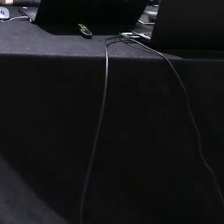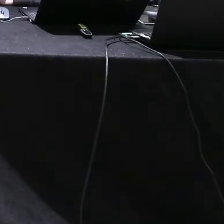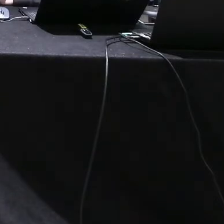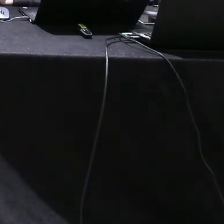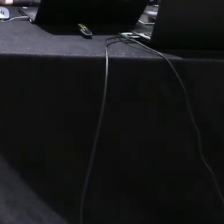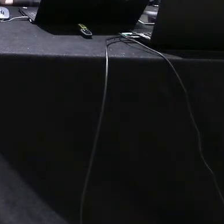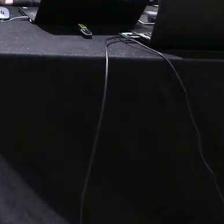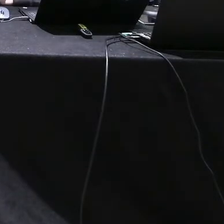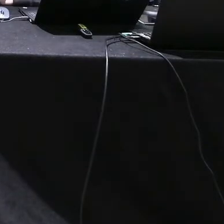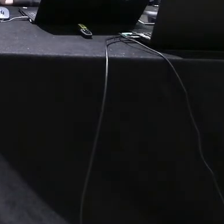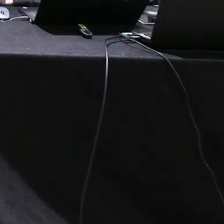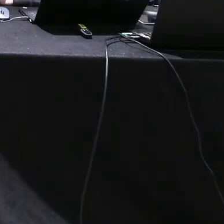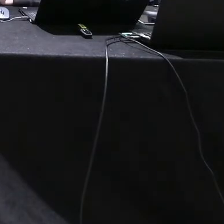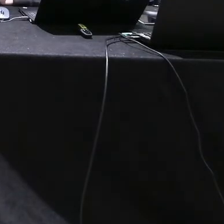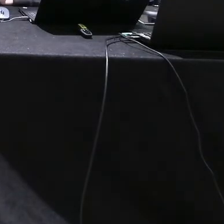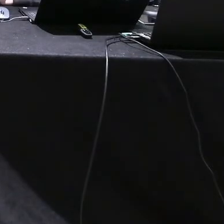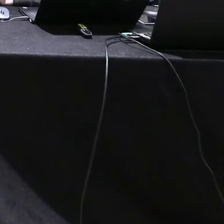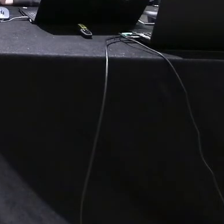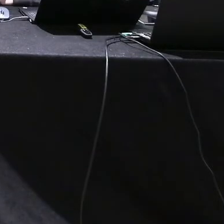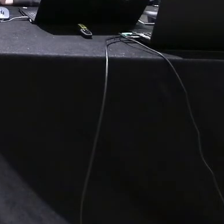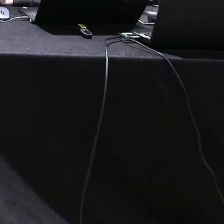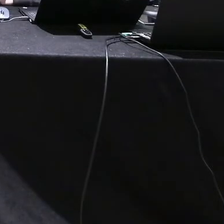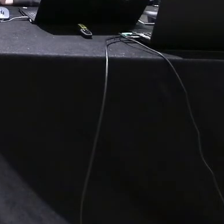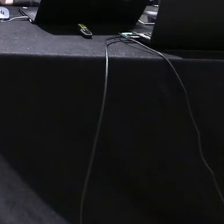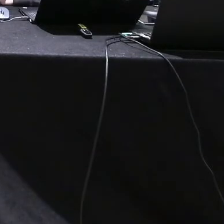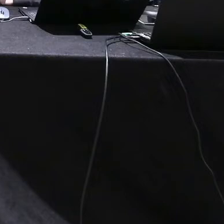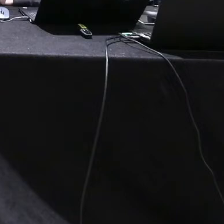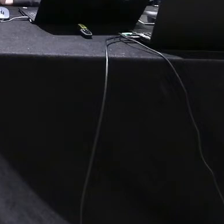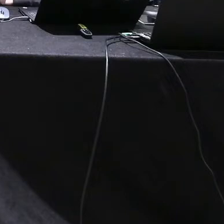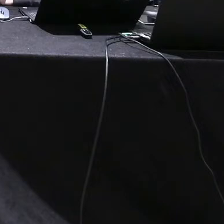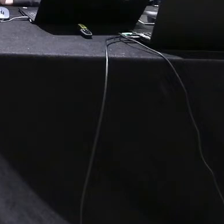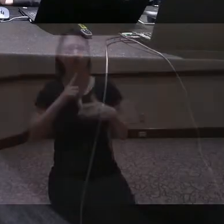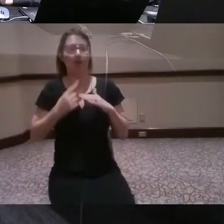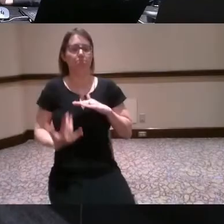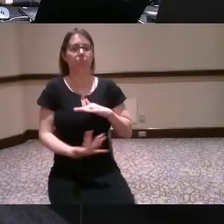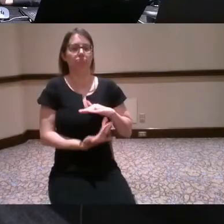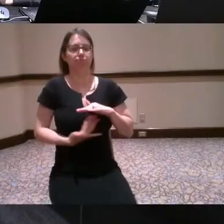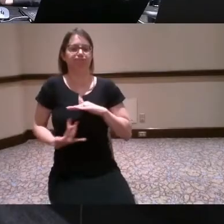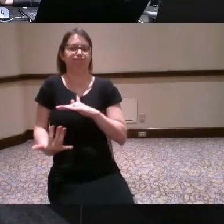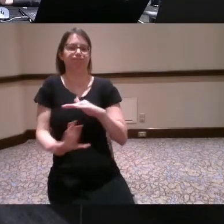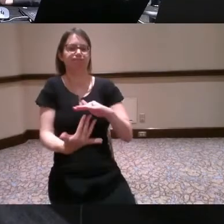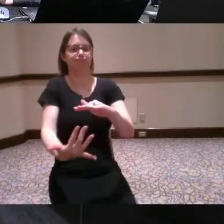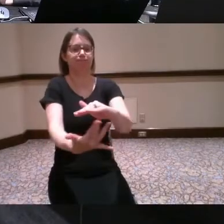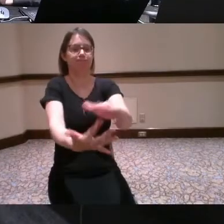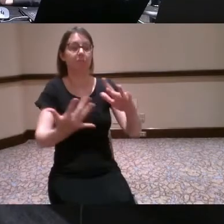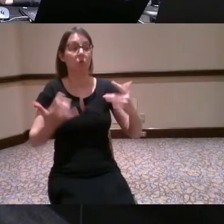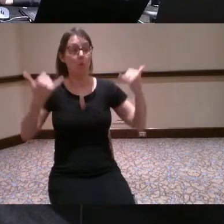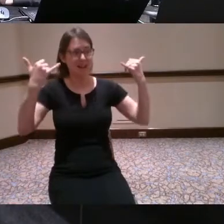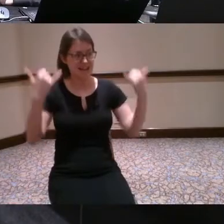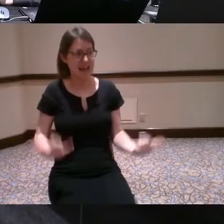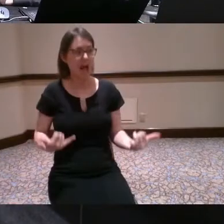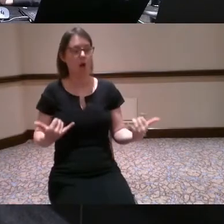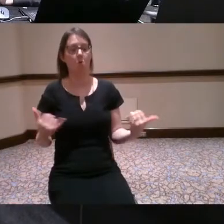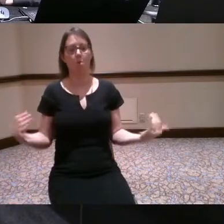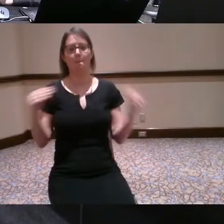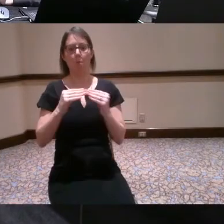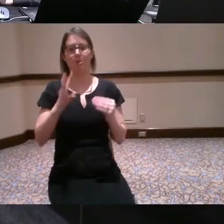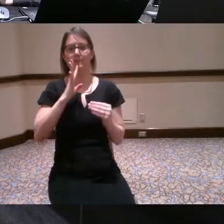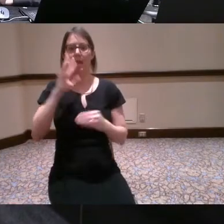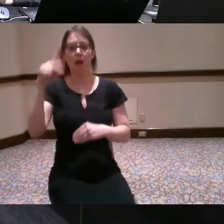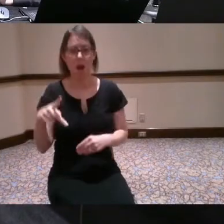of these conversations were happening sort of internally and bubbling, but now there was agency to speak up and speak out about